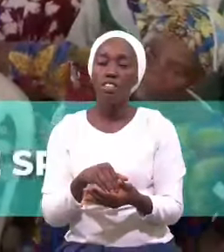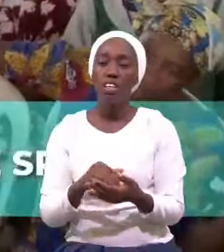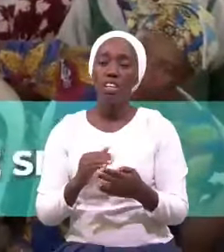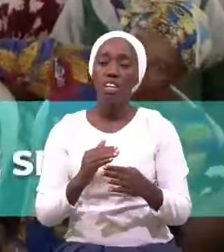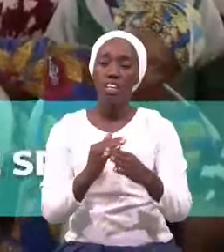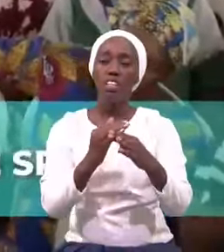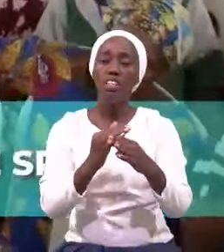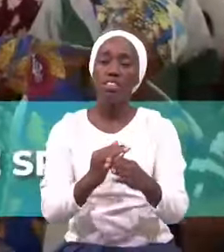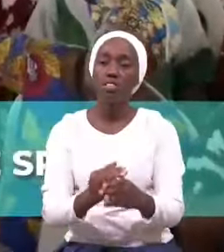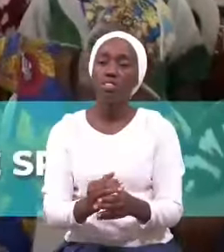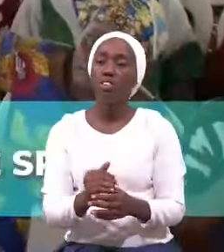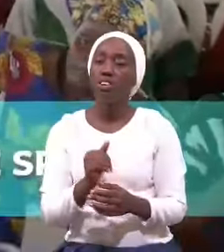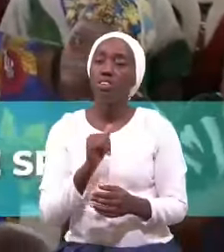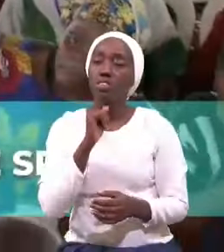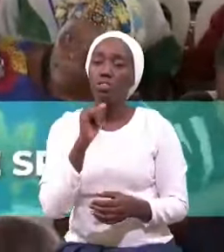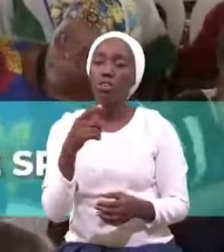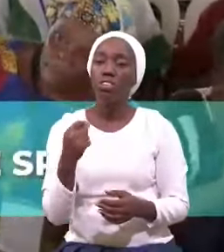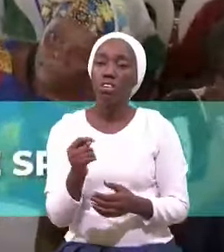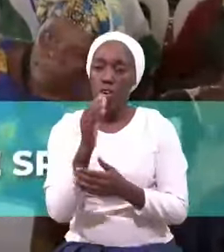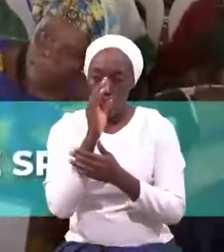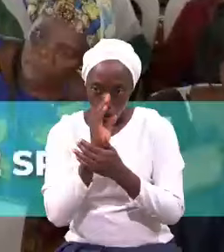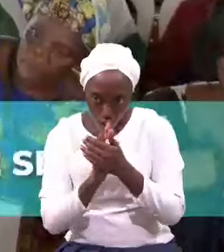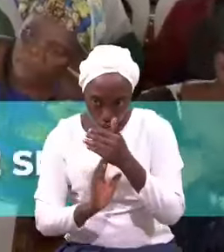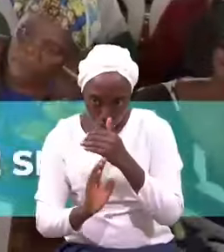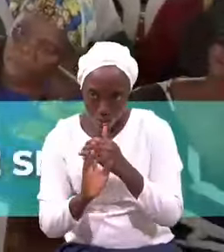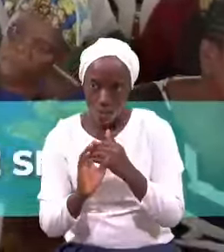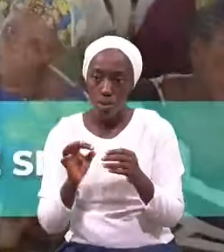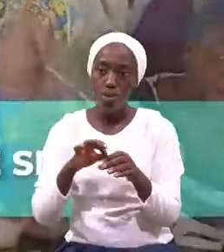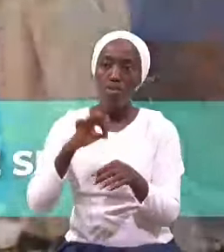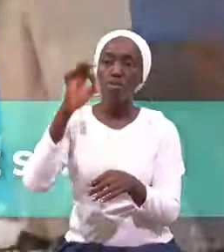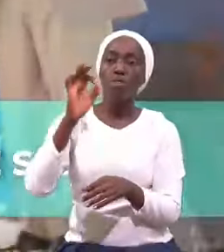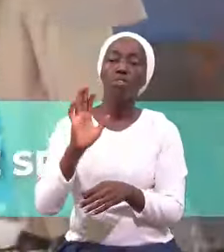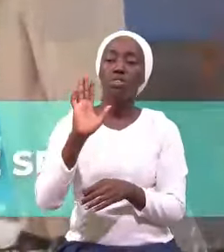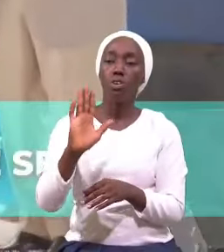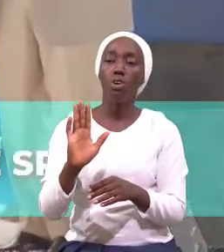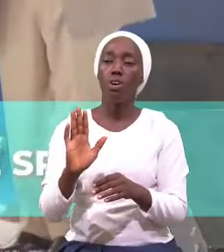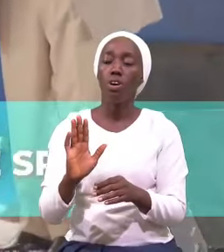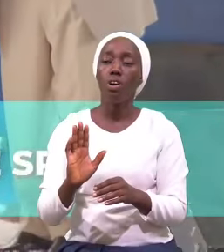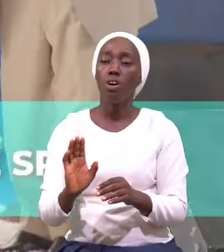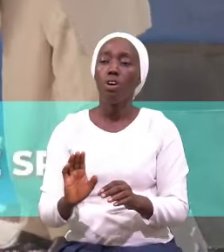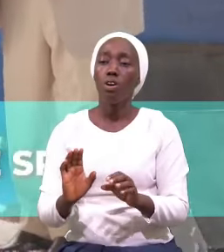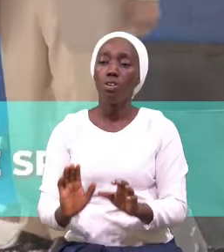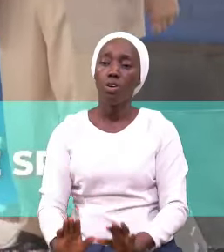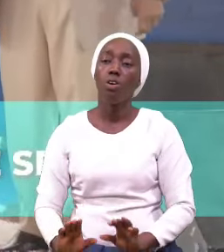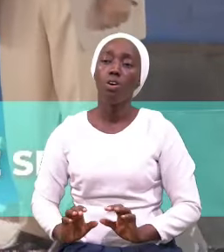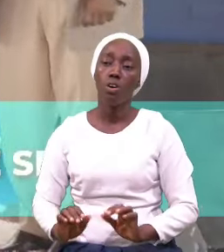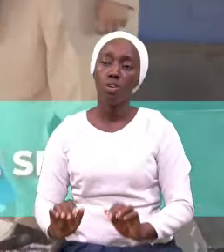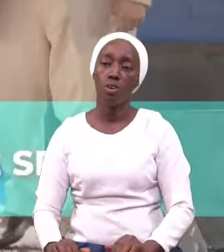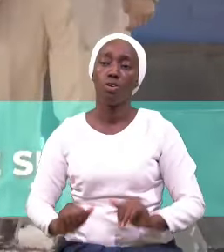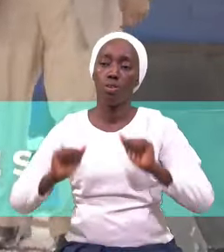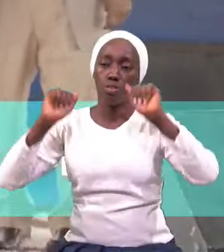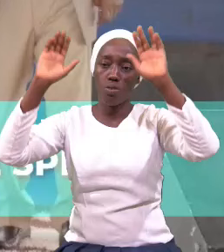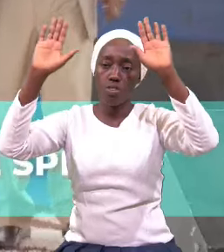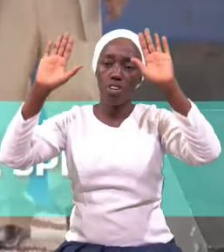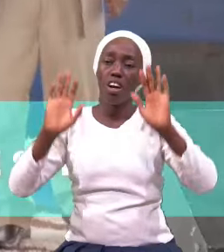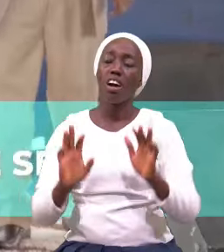your passion, your consecration, your commitment are renewed when you have the